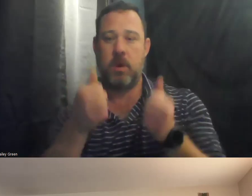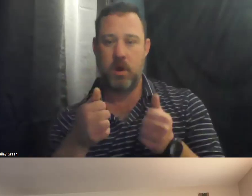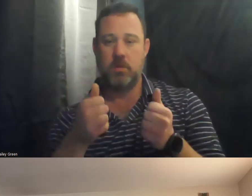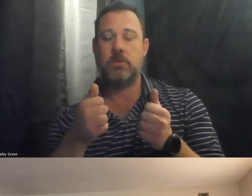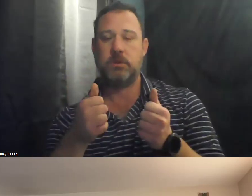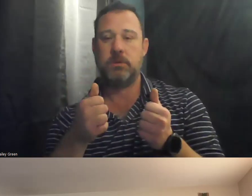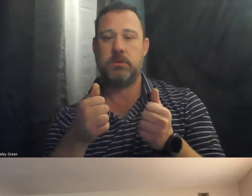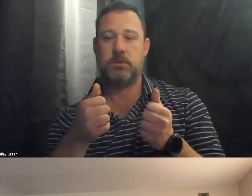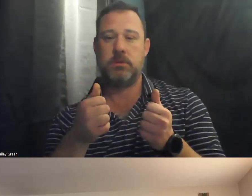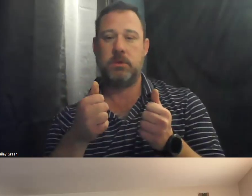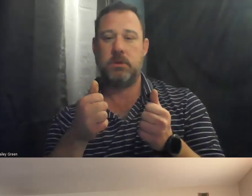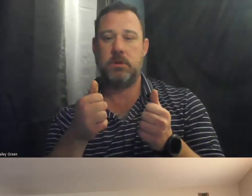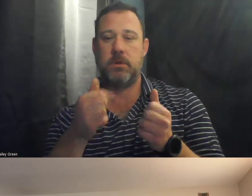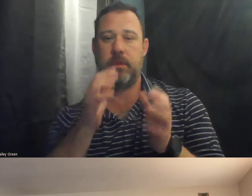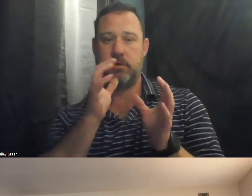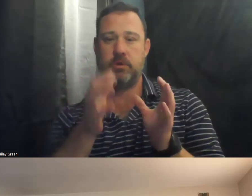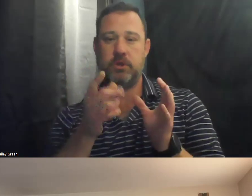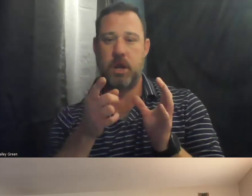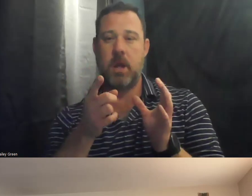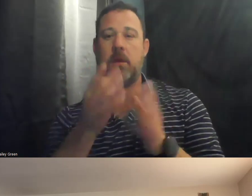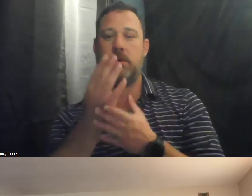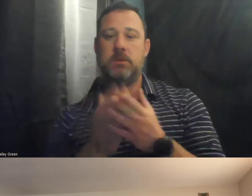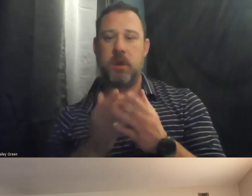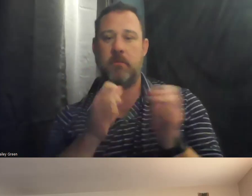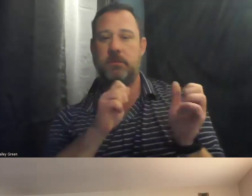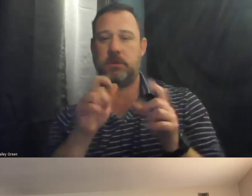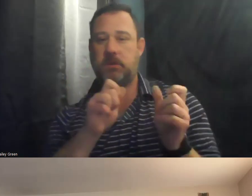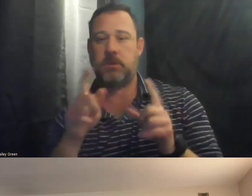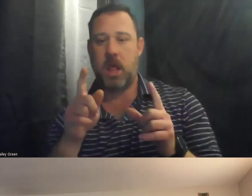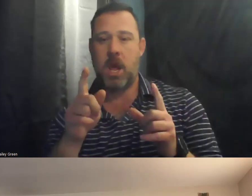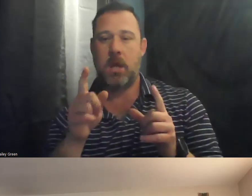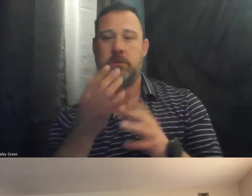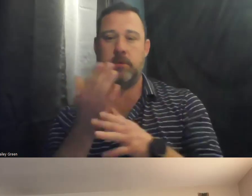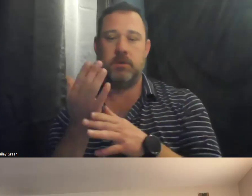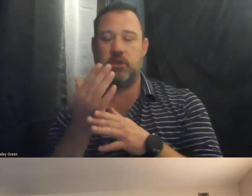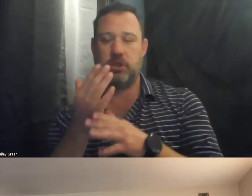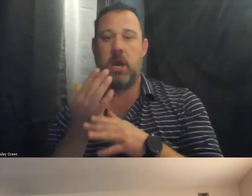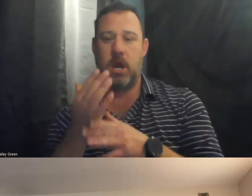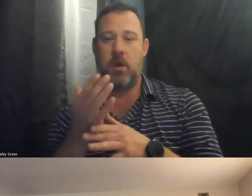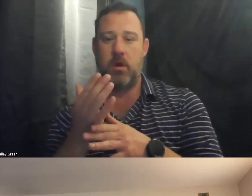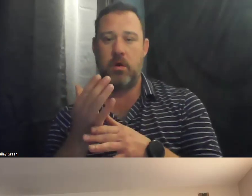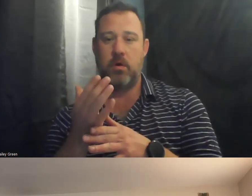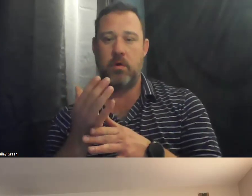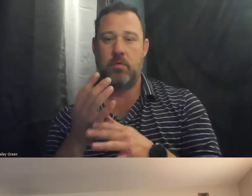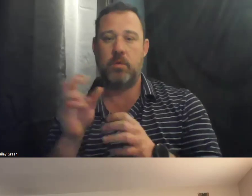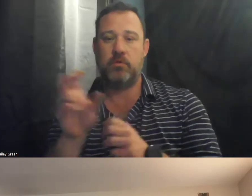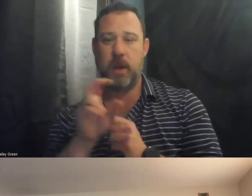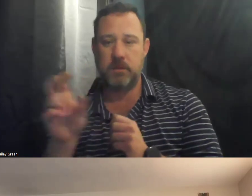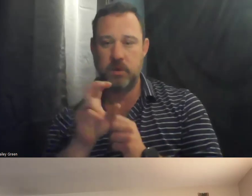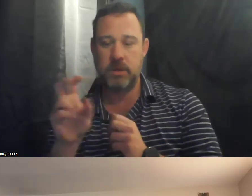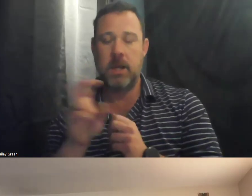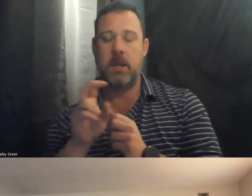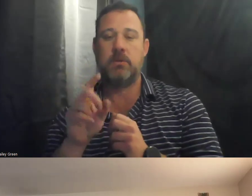in the chat. There are some slides that have been shared with transportation